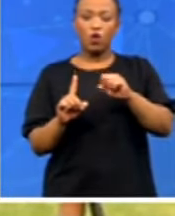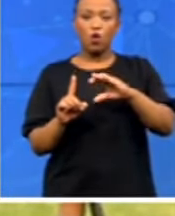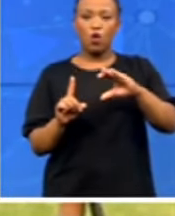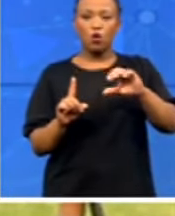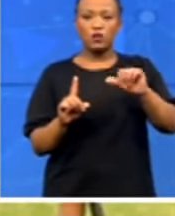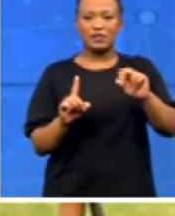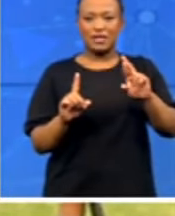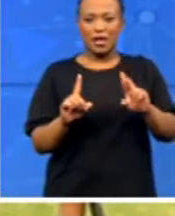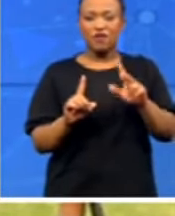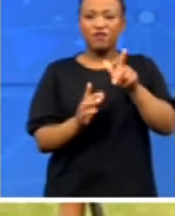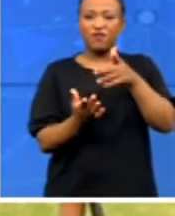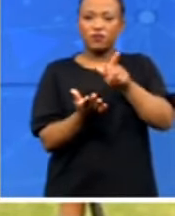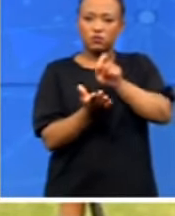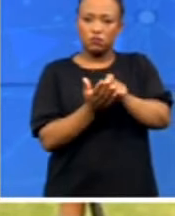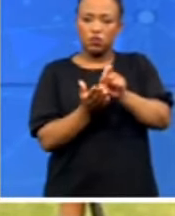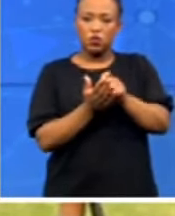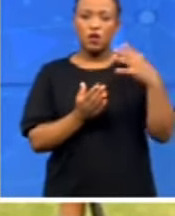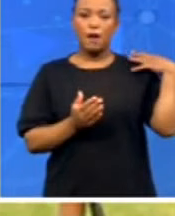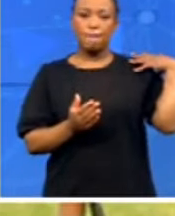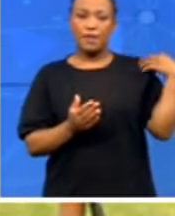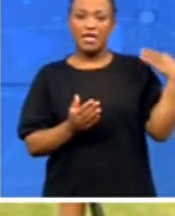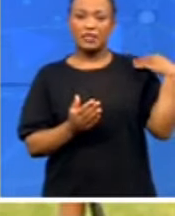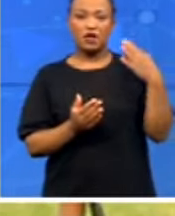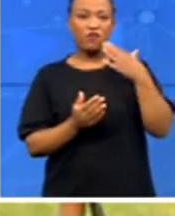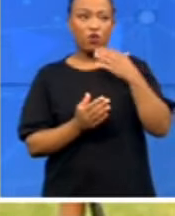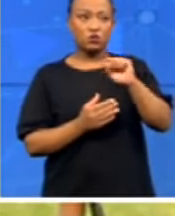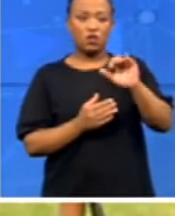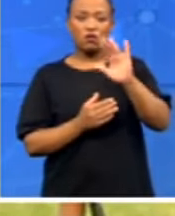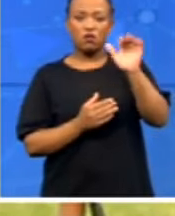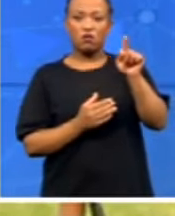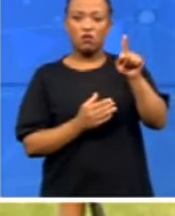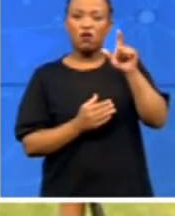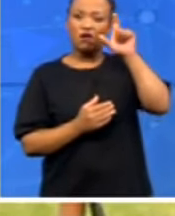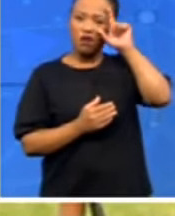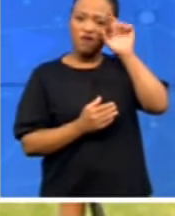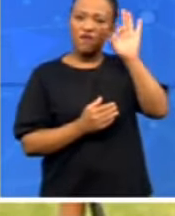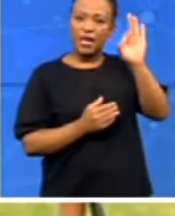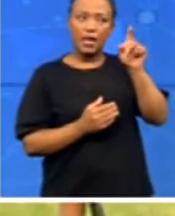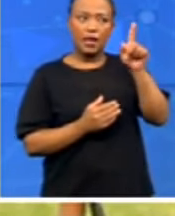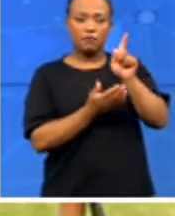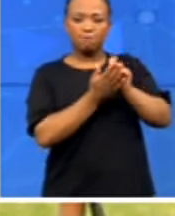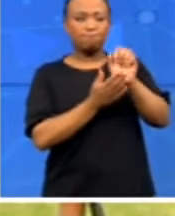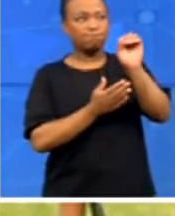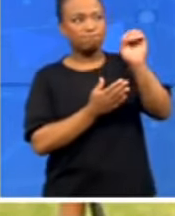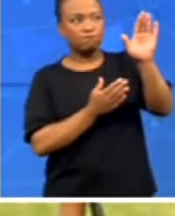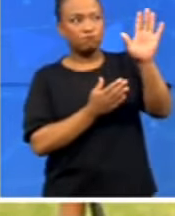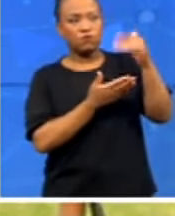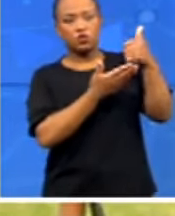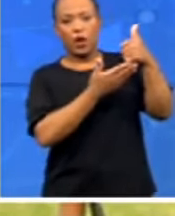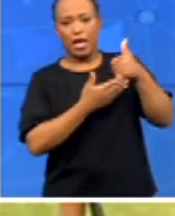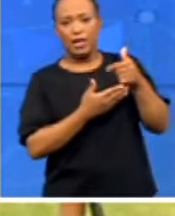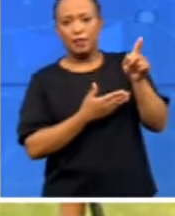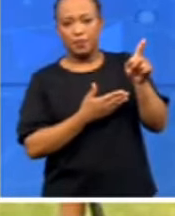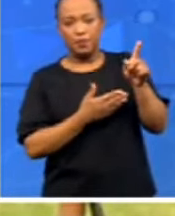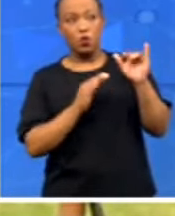in the in South Africa, Minister Fikile Mbalula, asking for intervention. And we are awaiting to hear